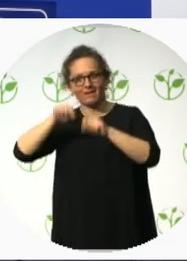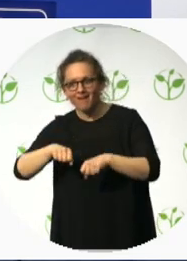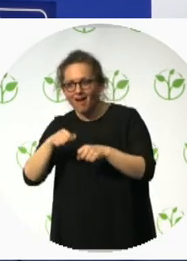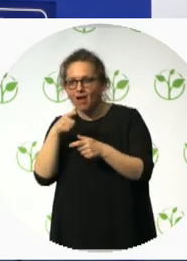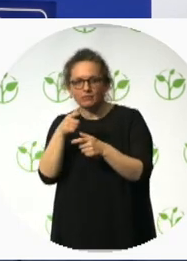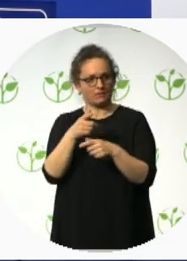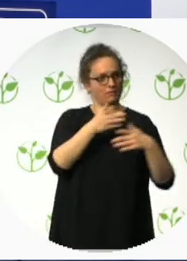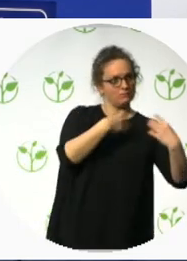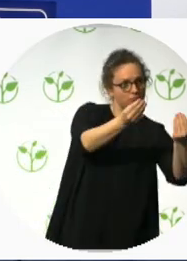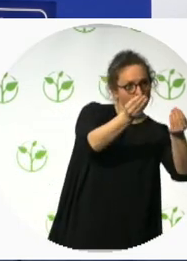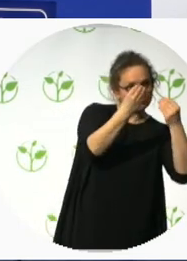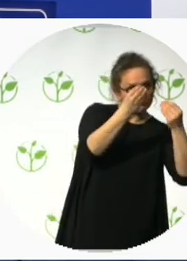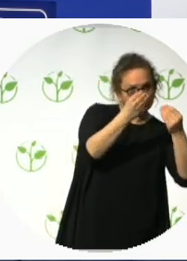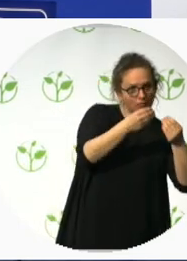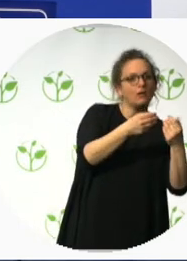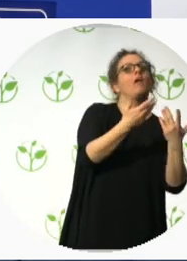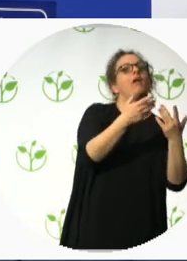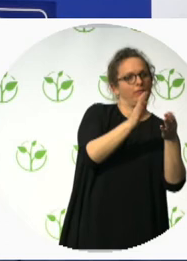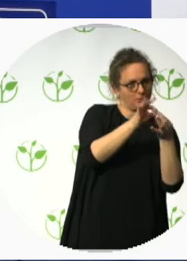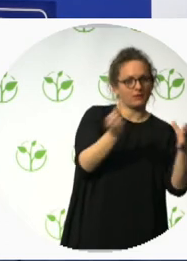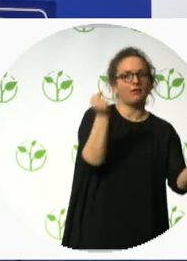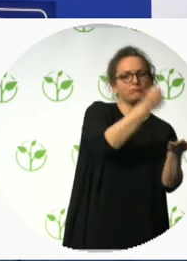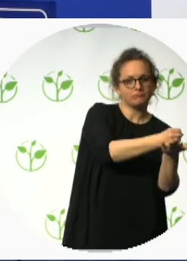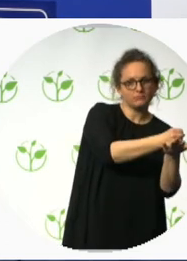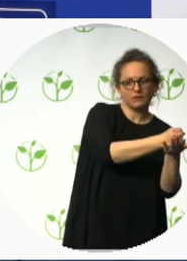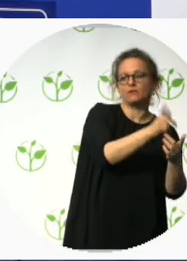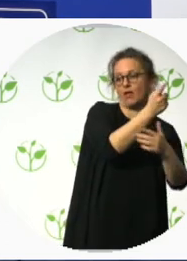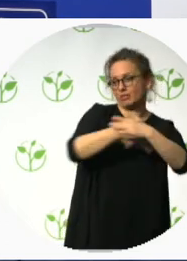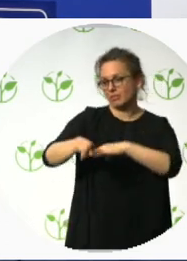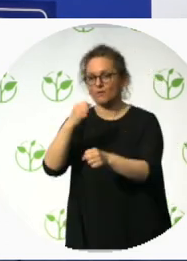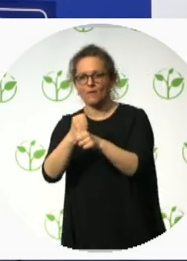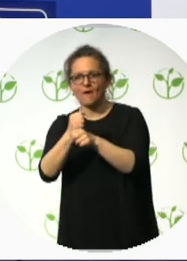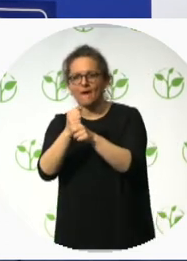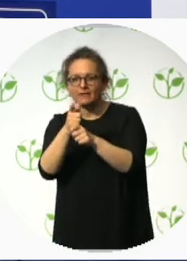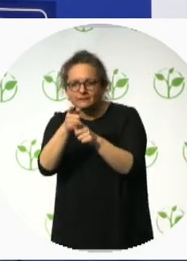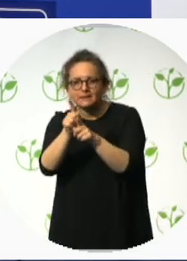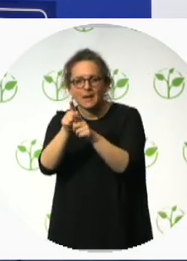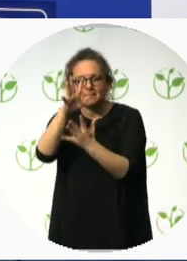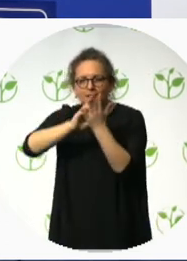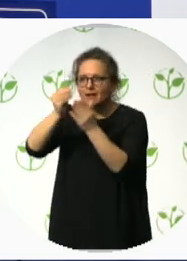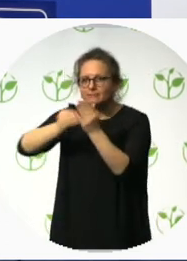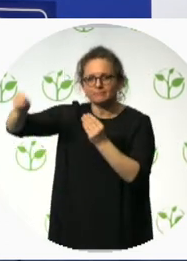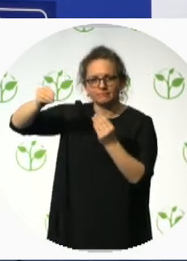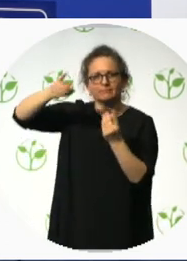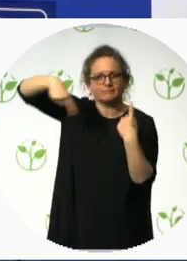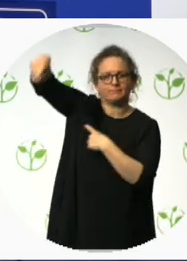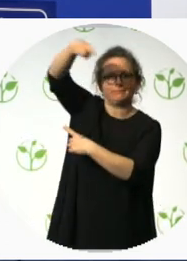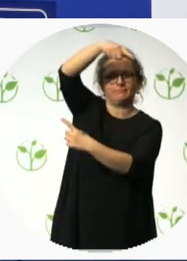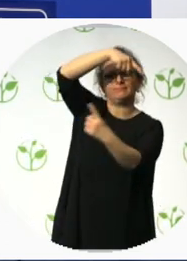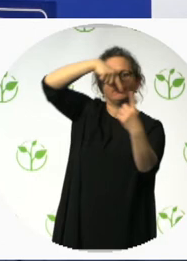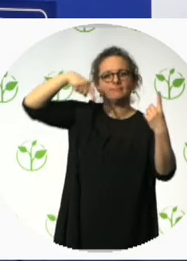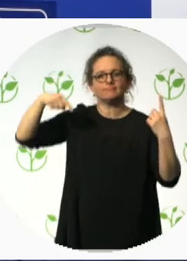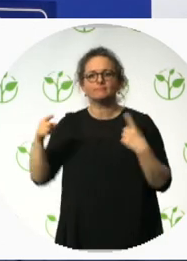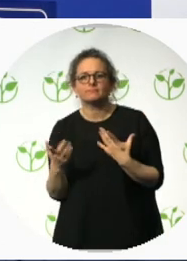hundred training pieces of software that they offered to their employees, and they